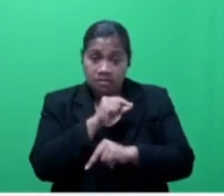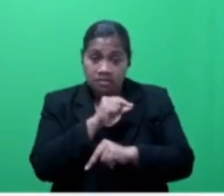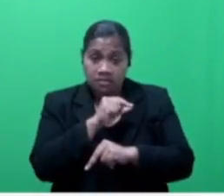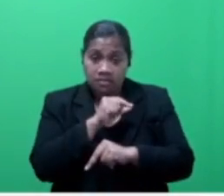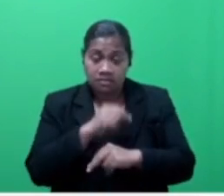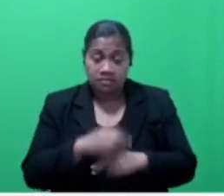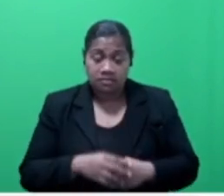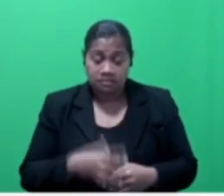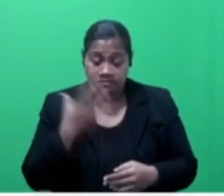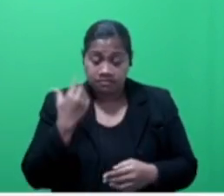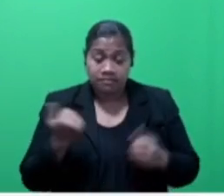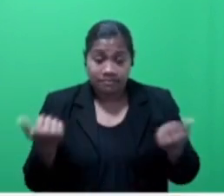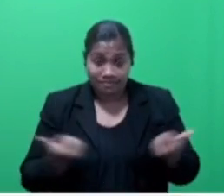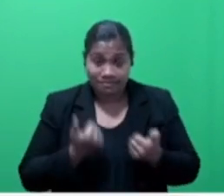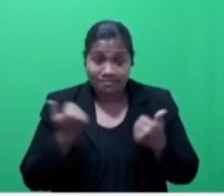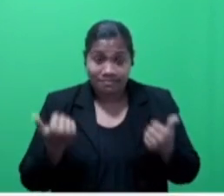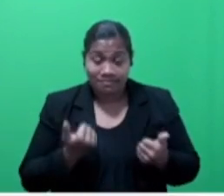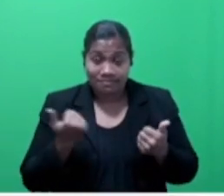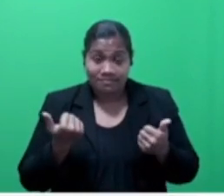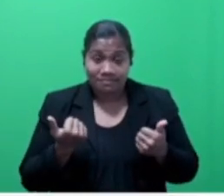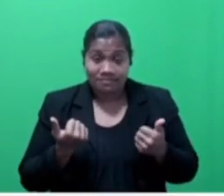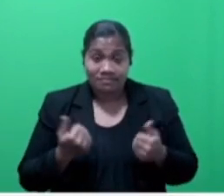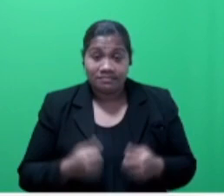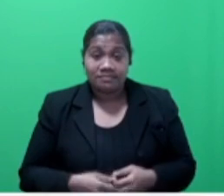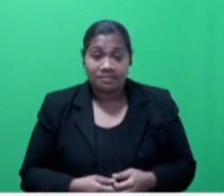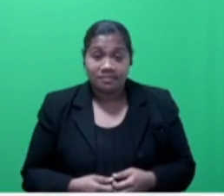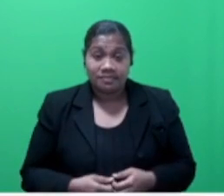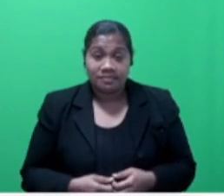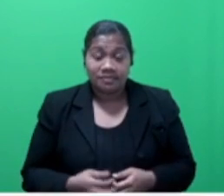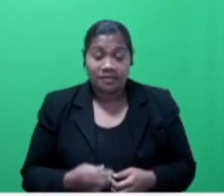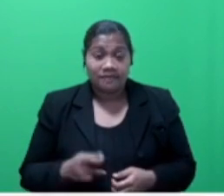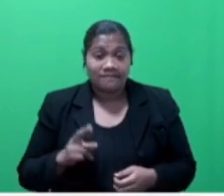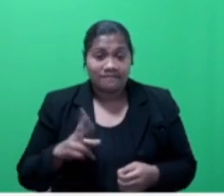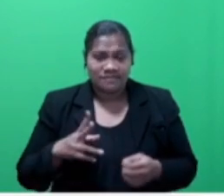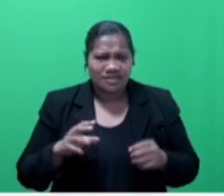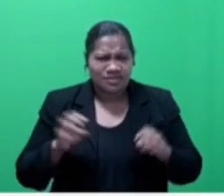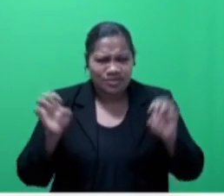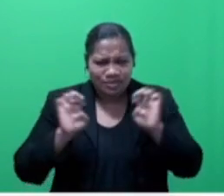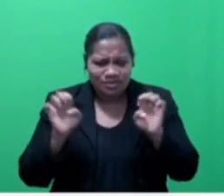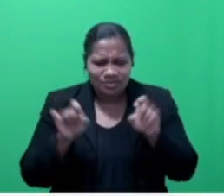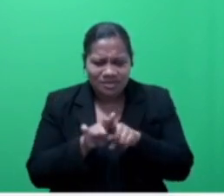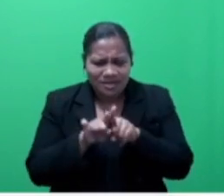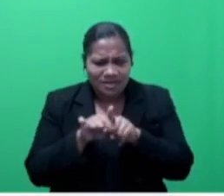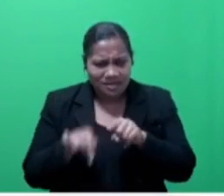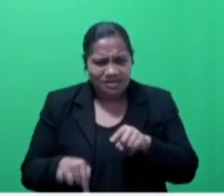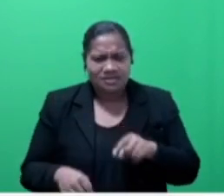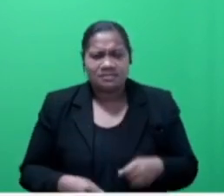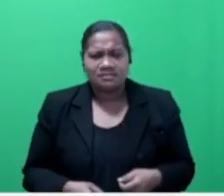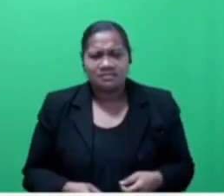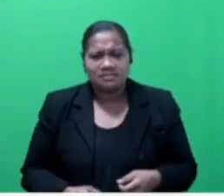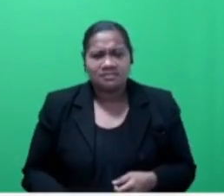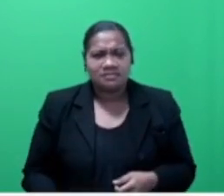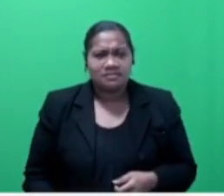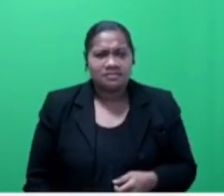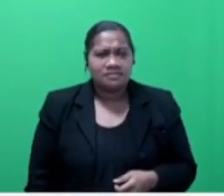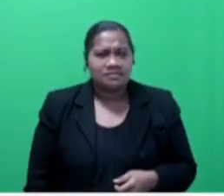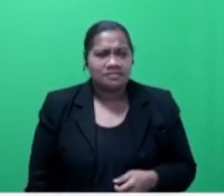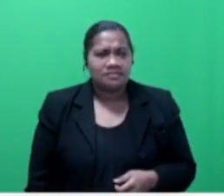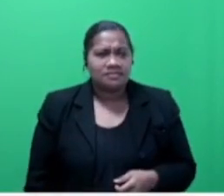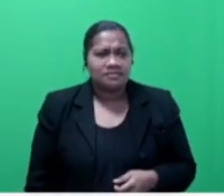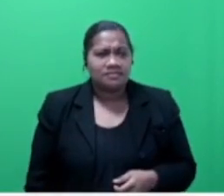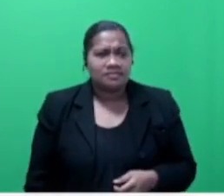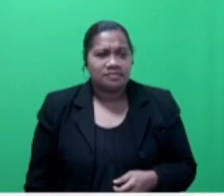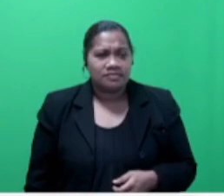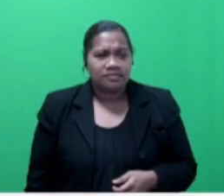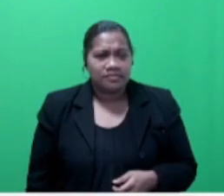carry enough reserve in terms of emergencies such as these, Honourable Speaker, or perhaps on a regional basis with our